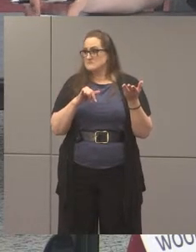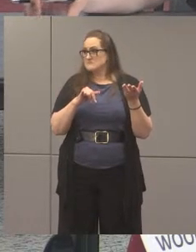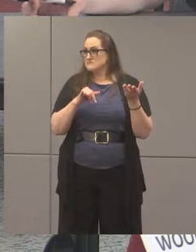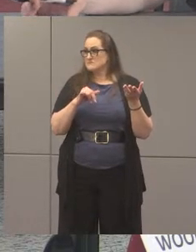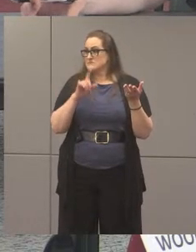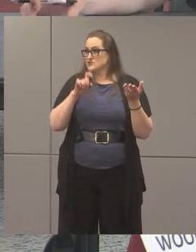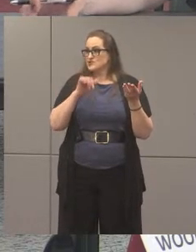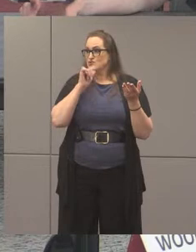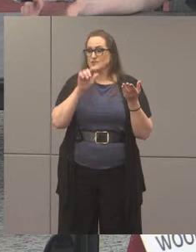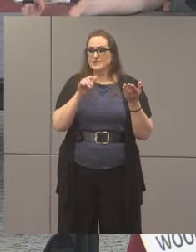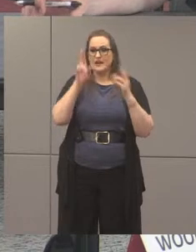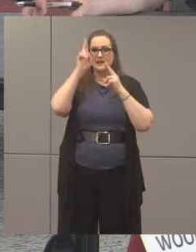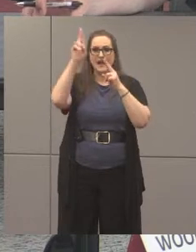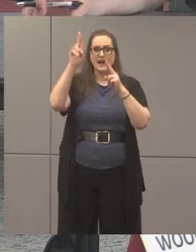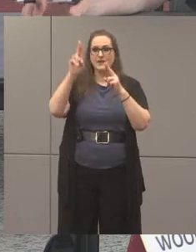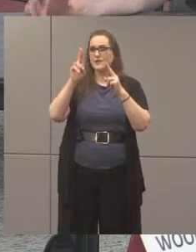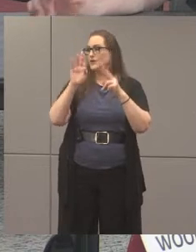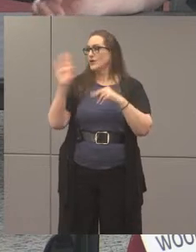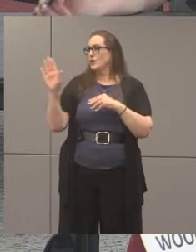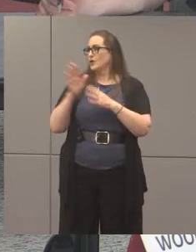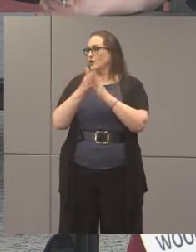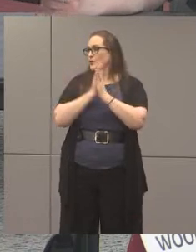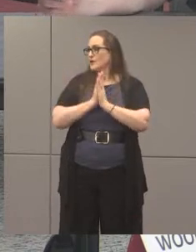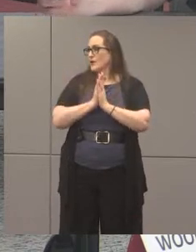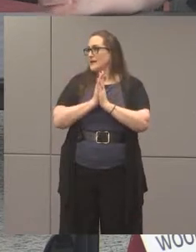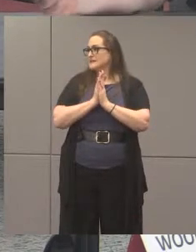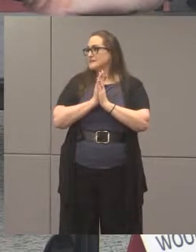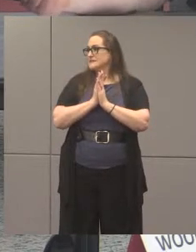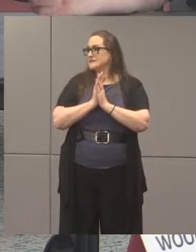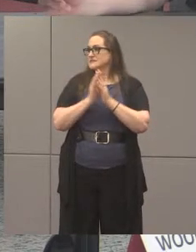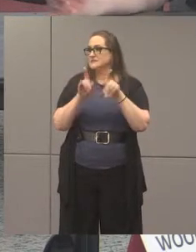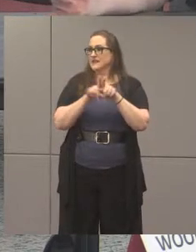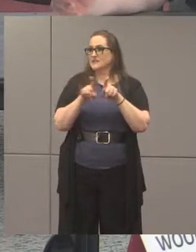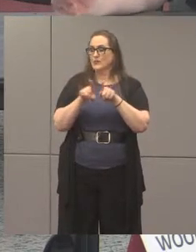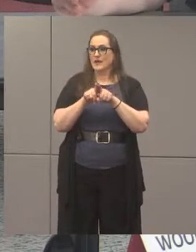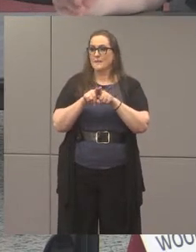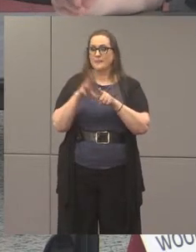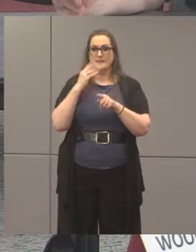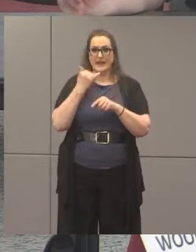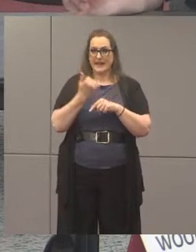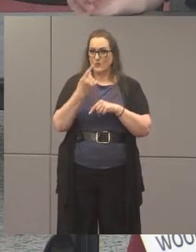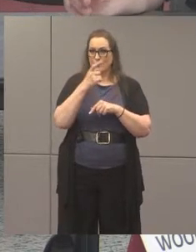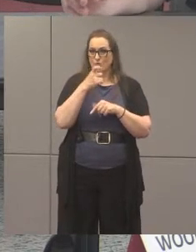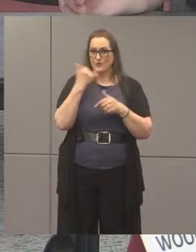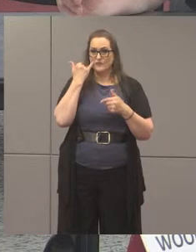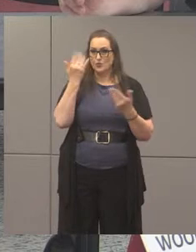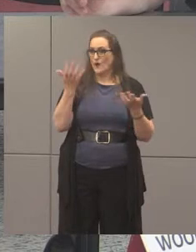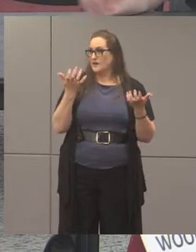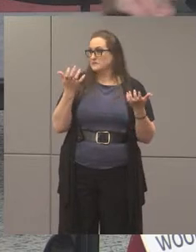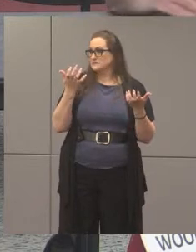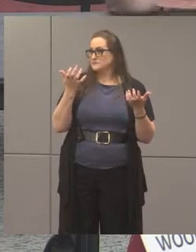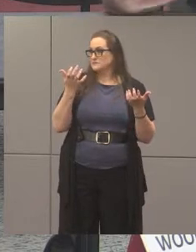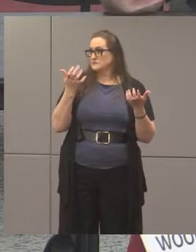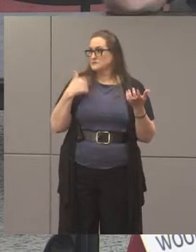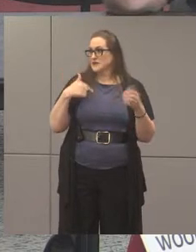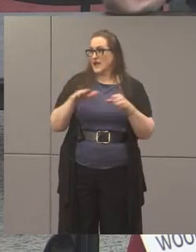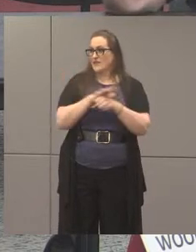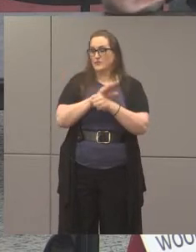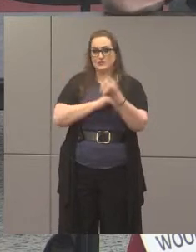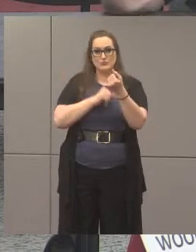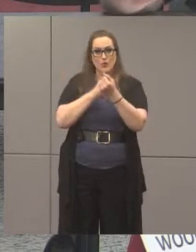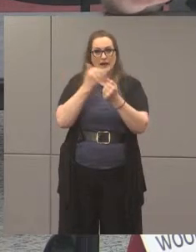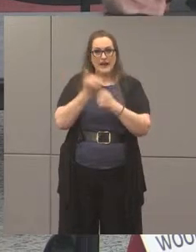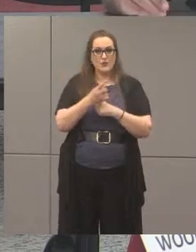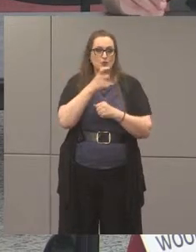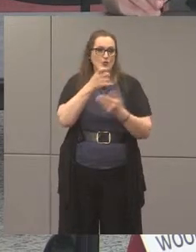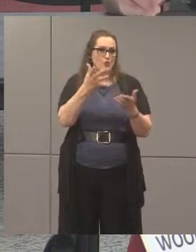why we shouldn't honor Trustee Wolcott's request as well. Anyone, I guess if I'm fully in support of anyone